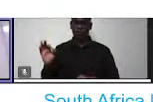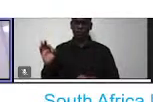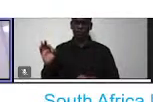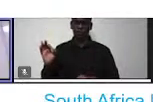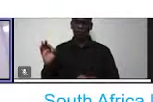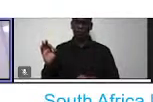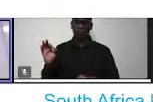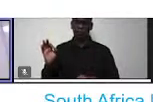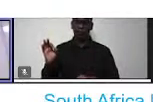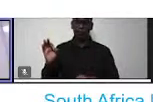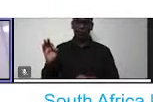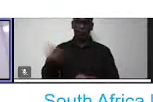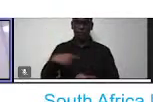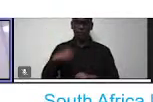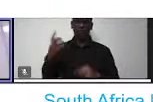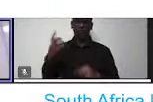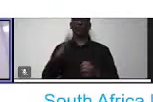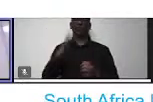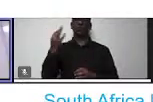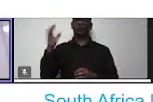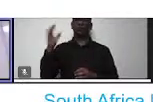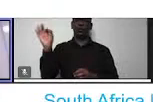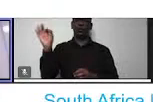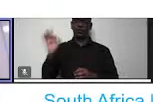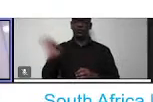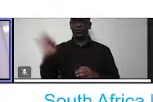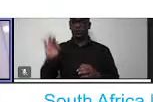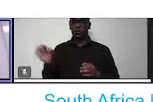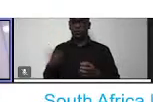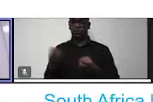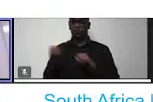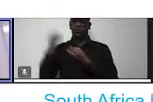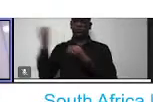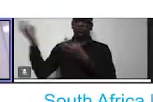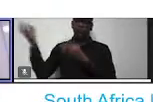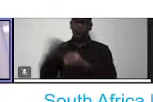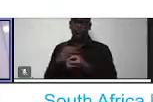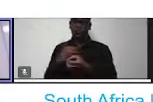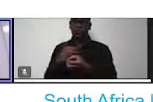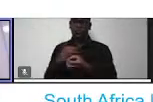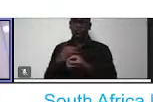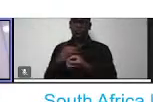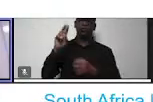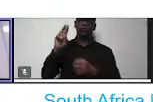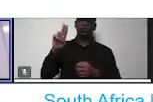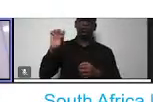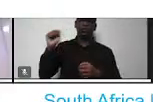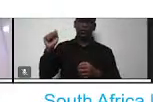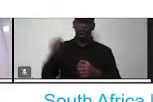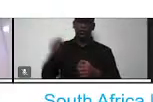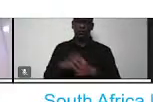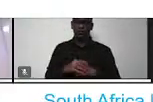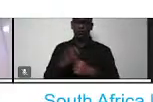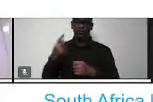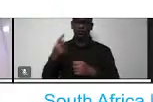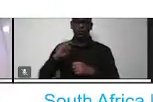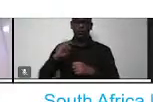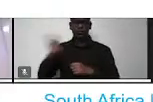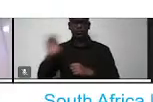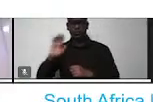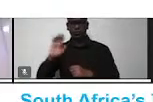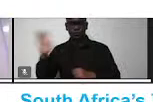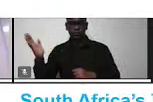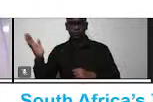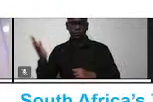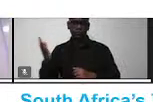it accounted for 43% of imports to the US under AGOA last year, according to 2021. Next slide.